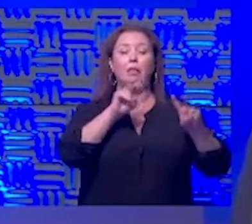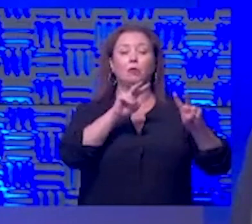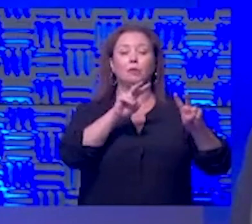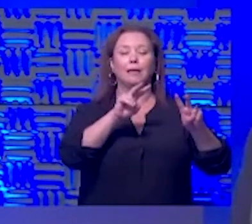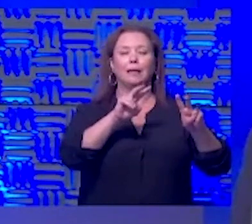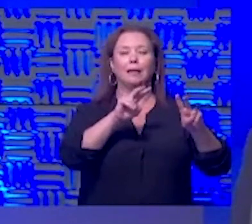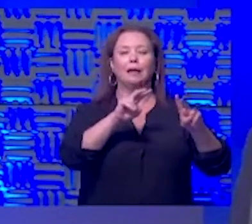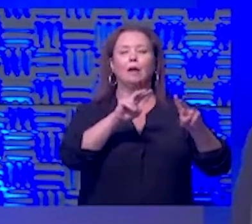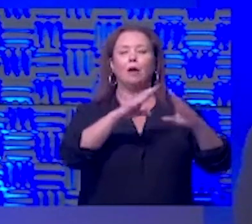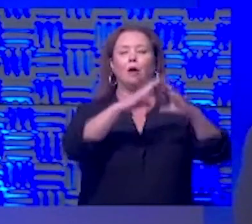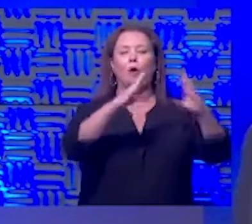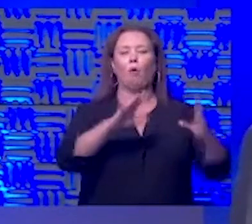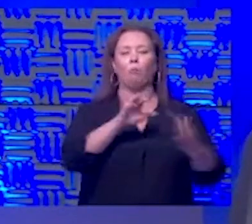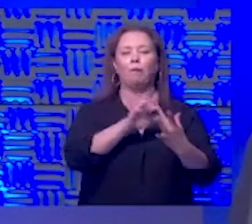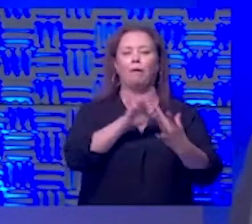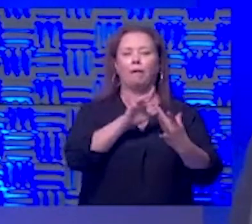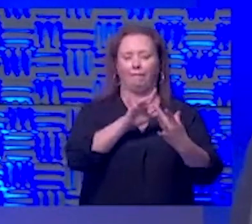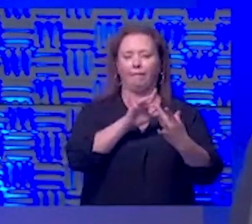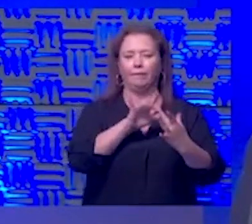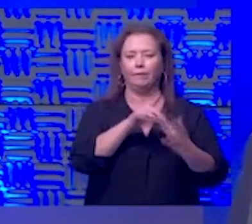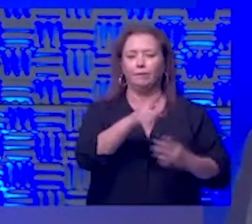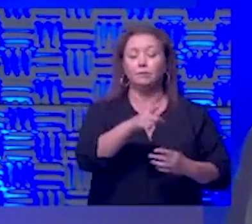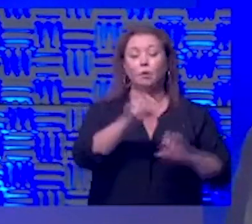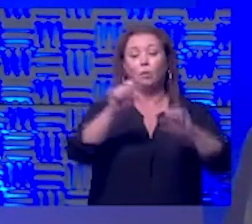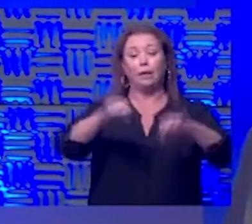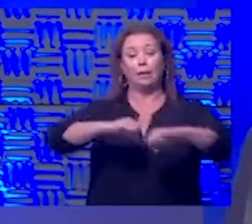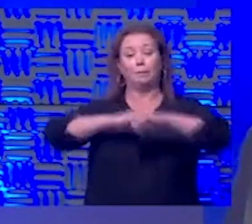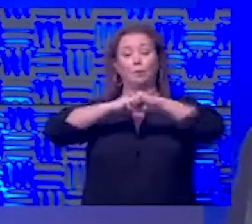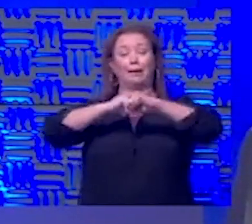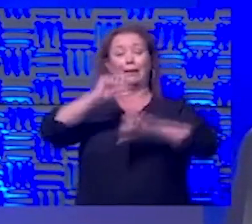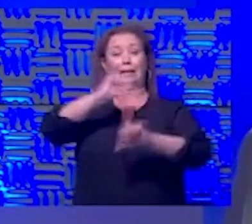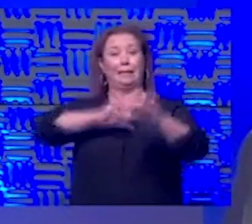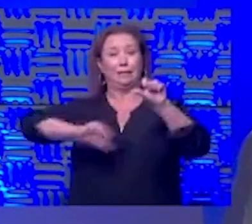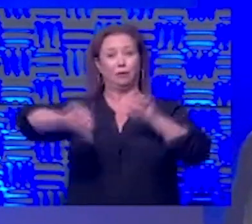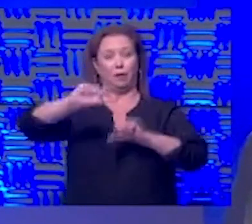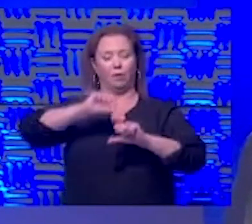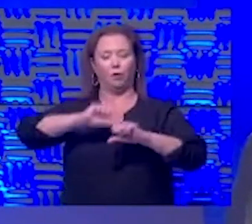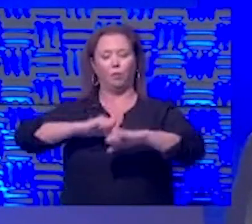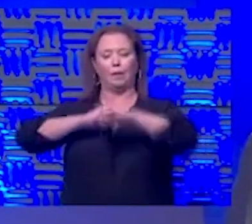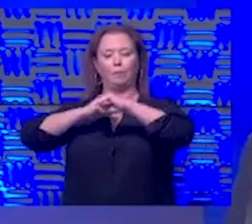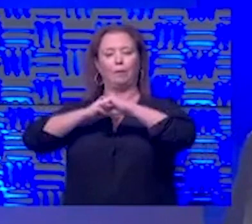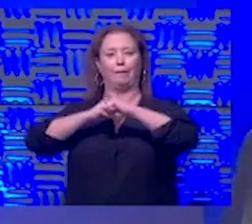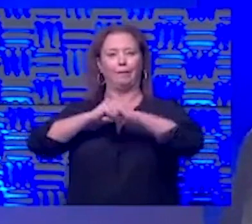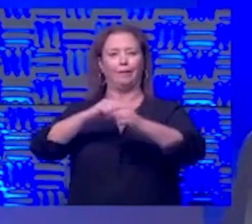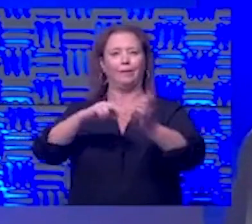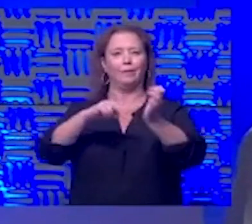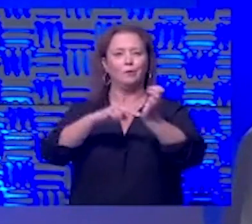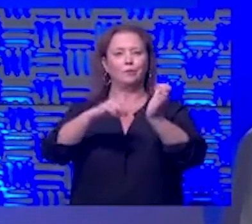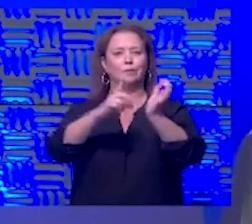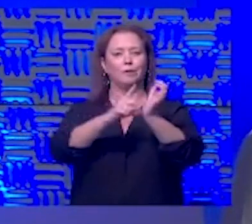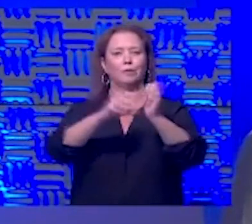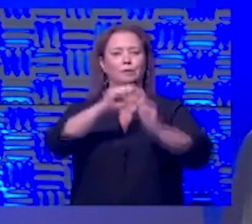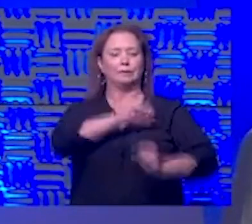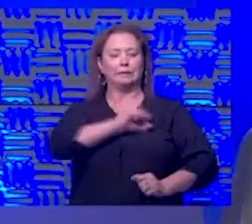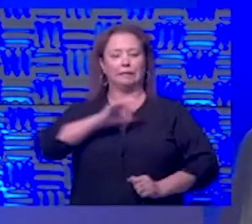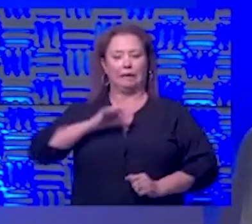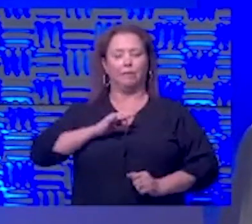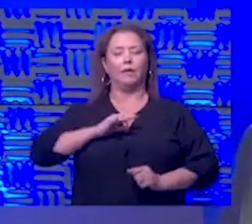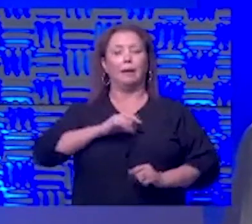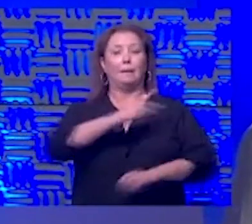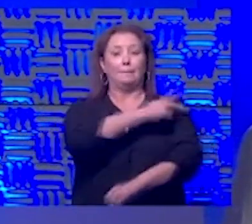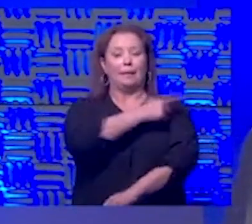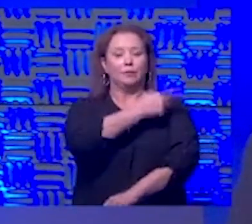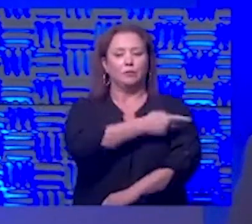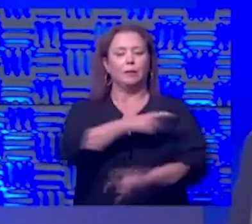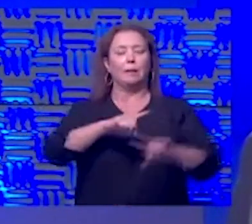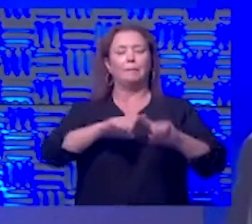that really we are able to really protect each other and our patients in the facilities. It's once you start moving out into the community